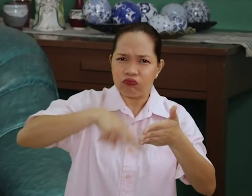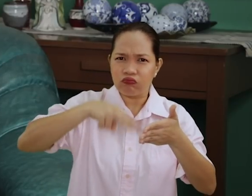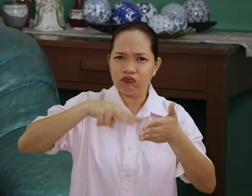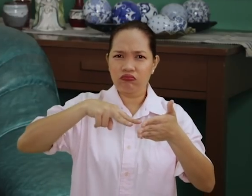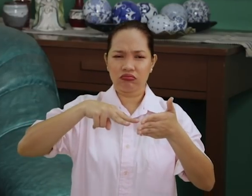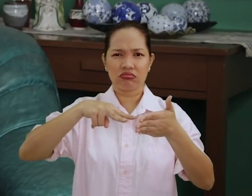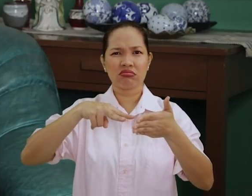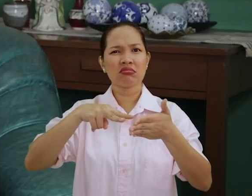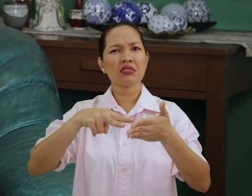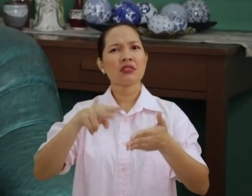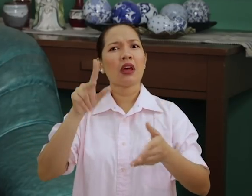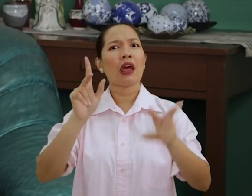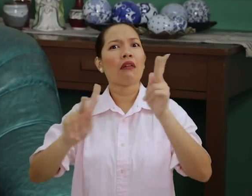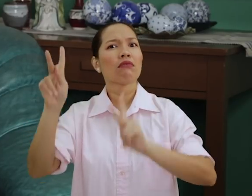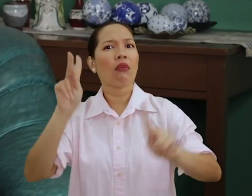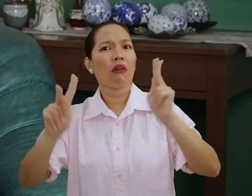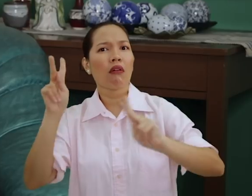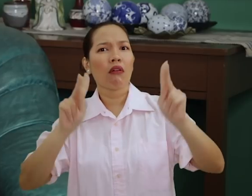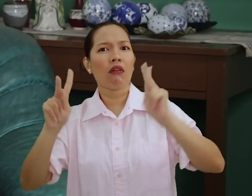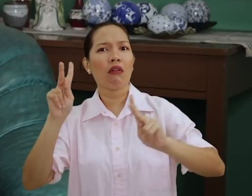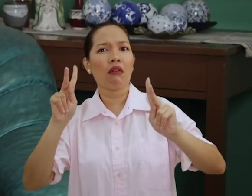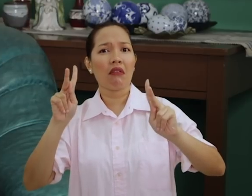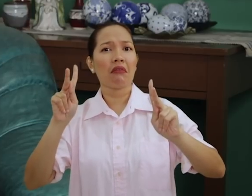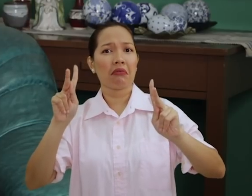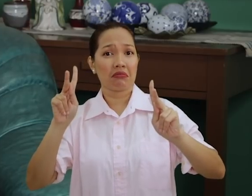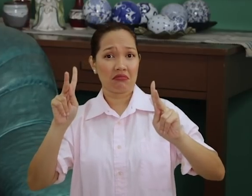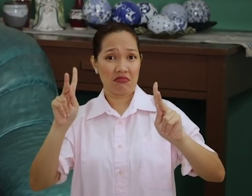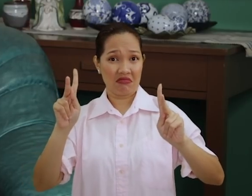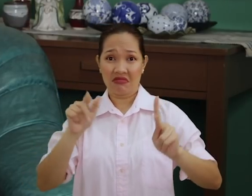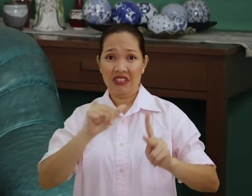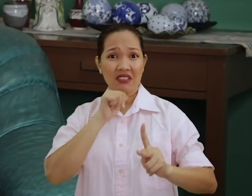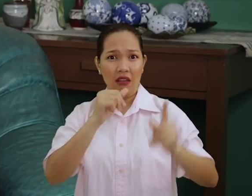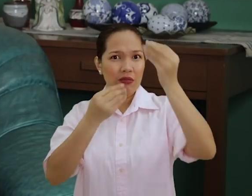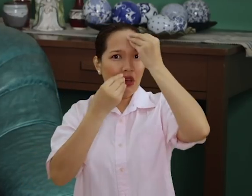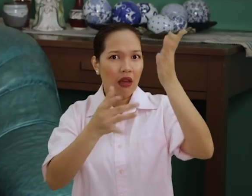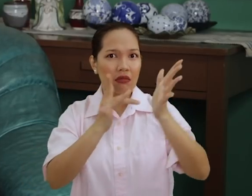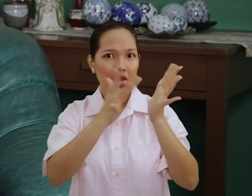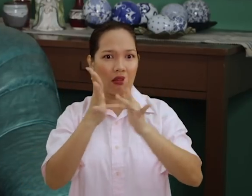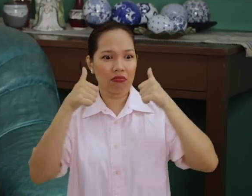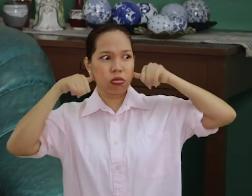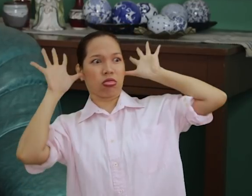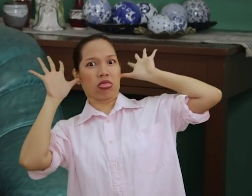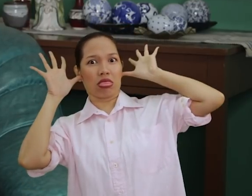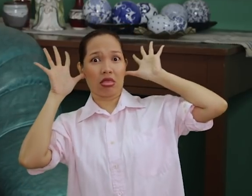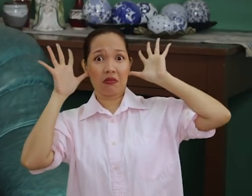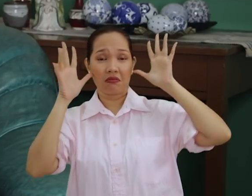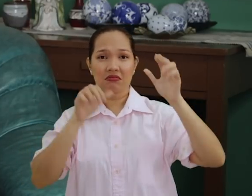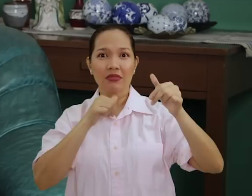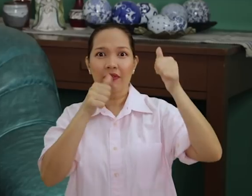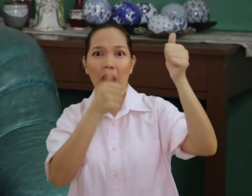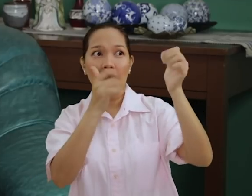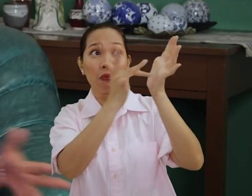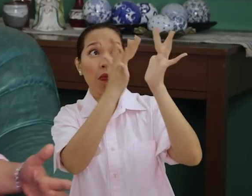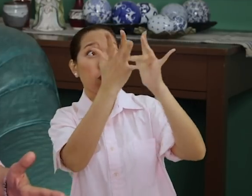However, it seems that the crowd failed to hear Jesus' instruction, and their tongue broke loose because